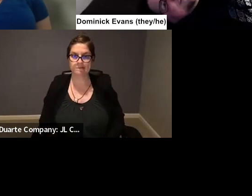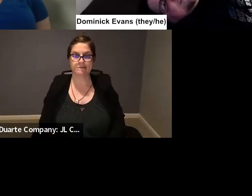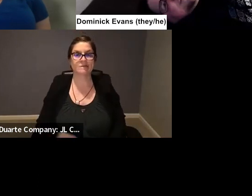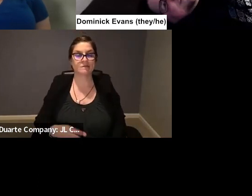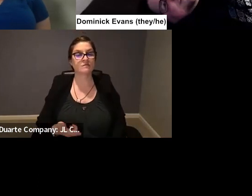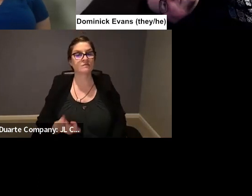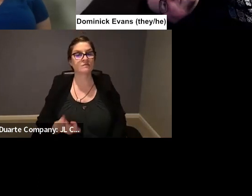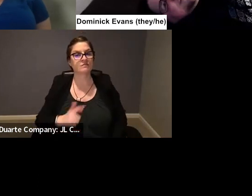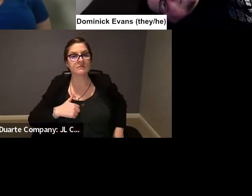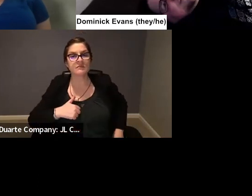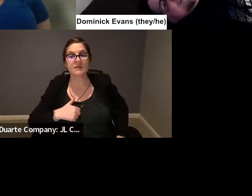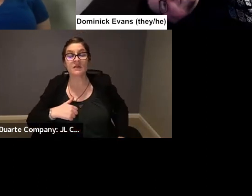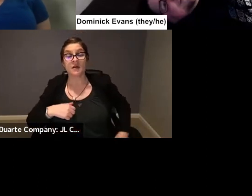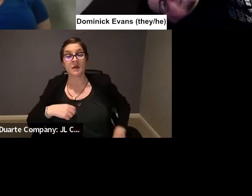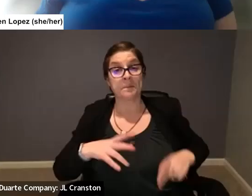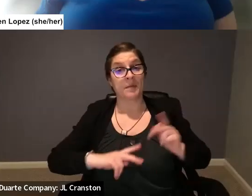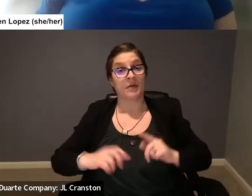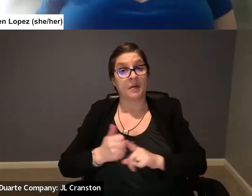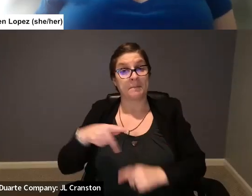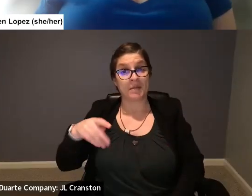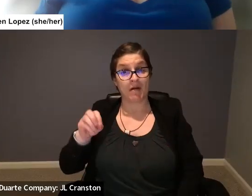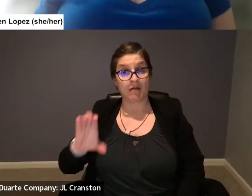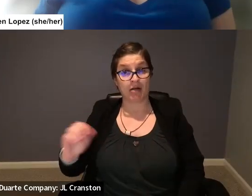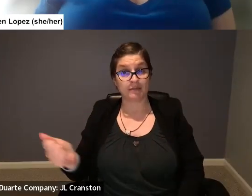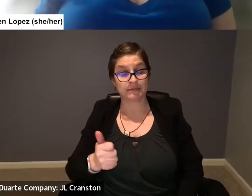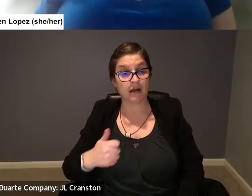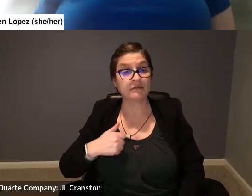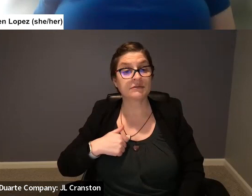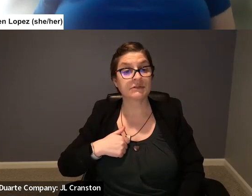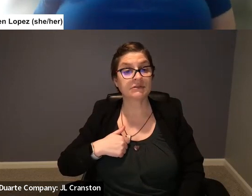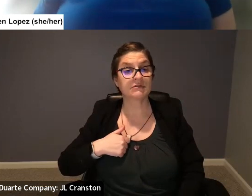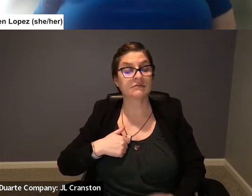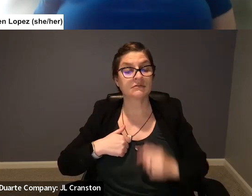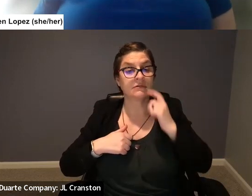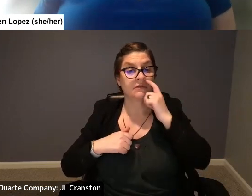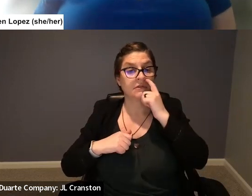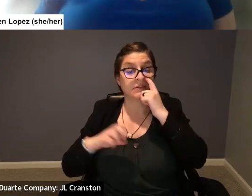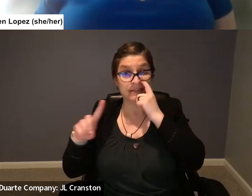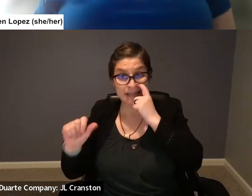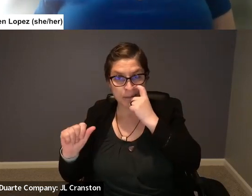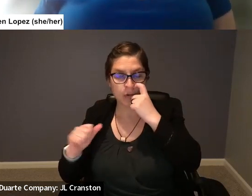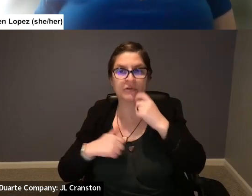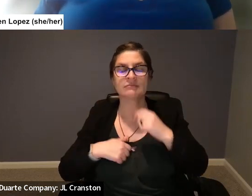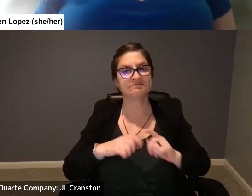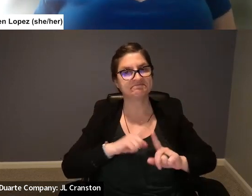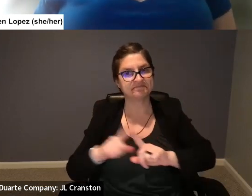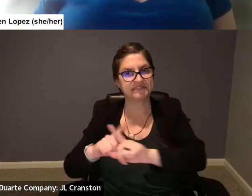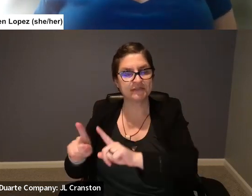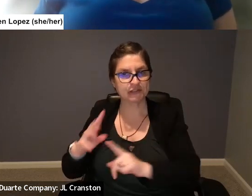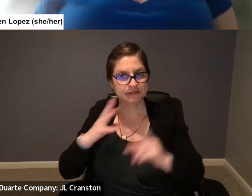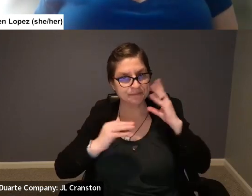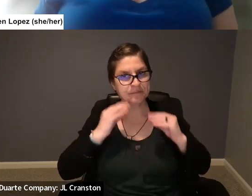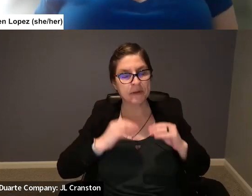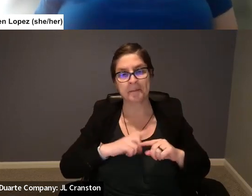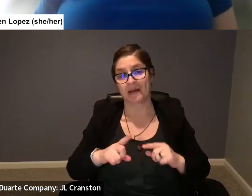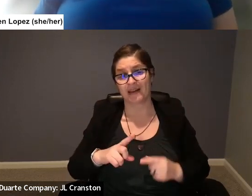people of color who are disabled tend to be very marginalized, at least from a film perspective, but I'm sure something out there has to exist.